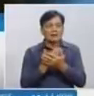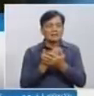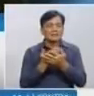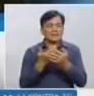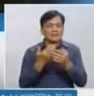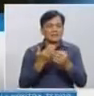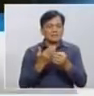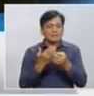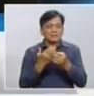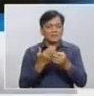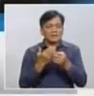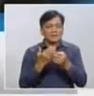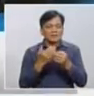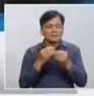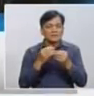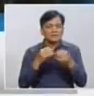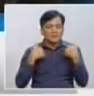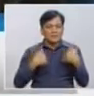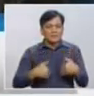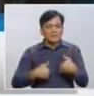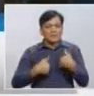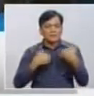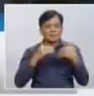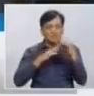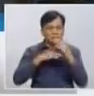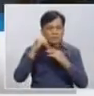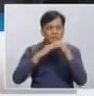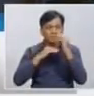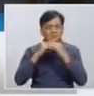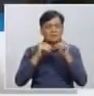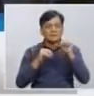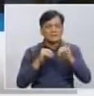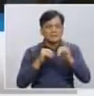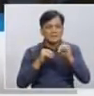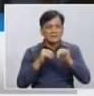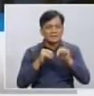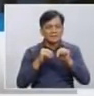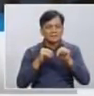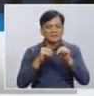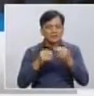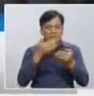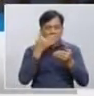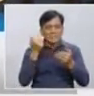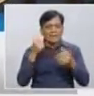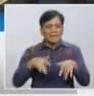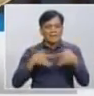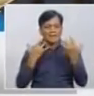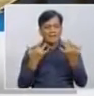future to the social and physical infrastructures necessary to better